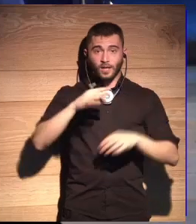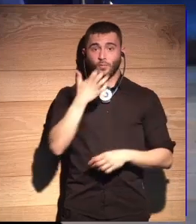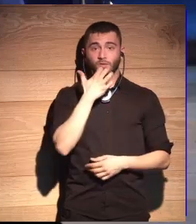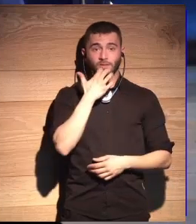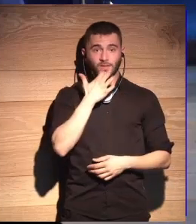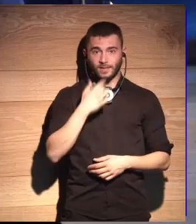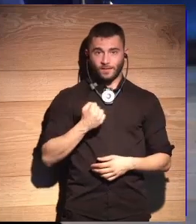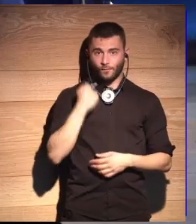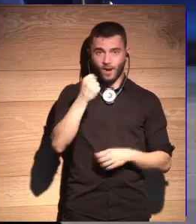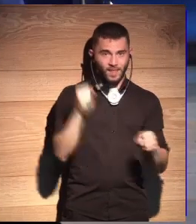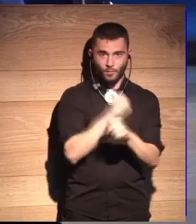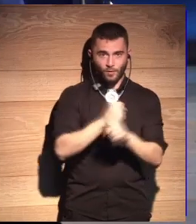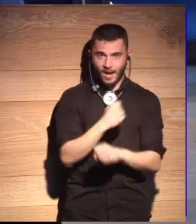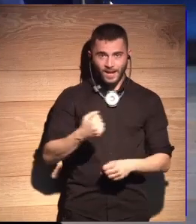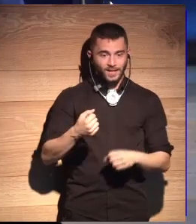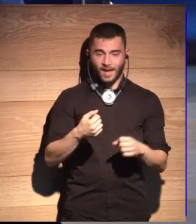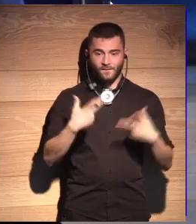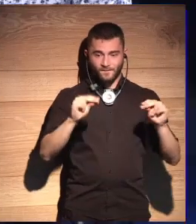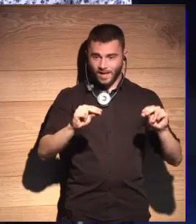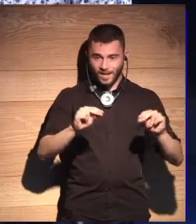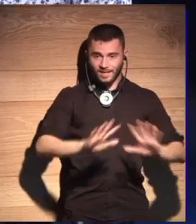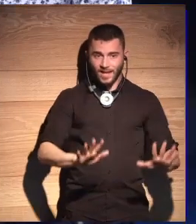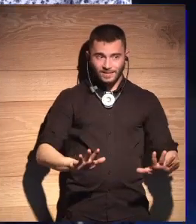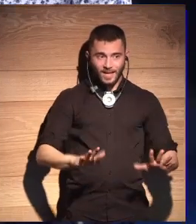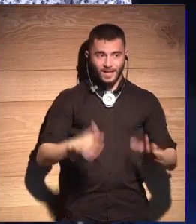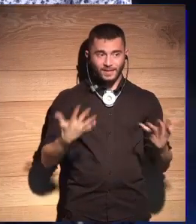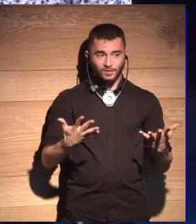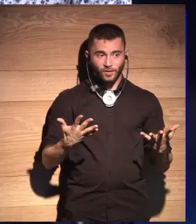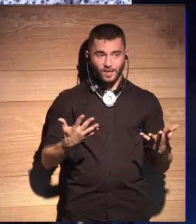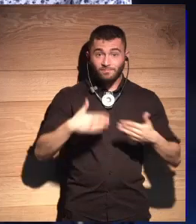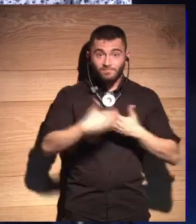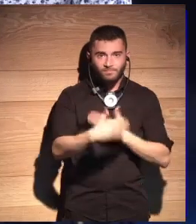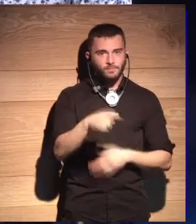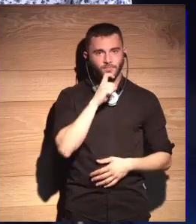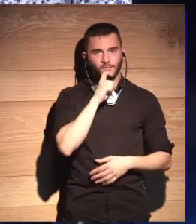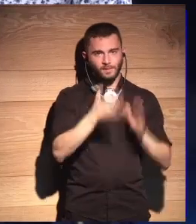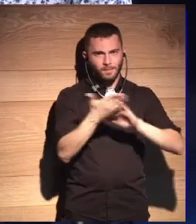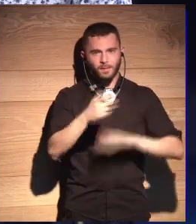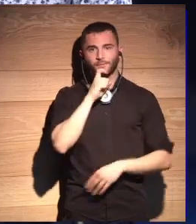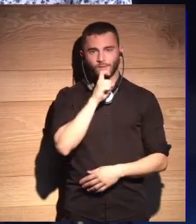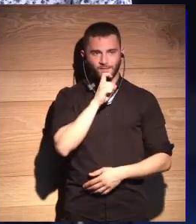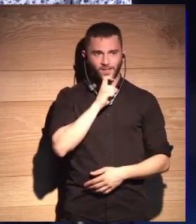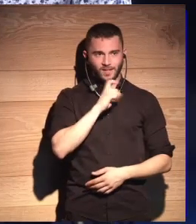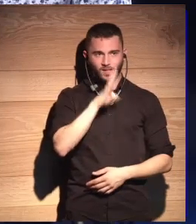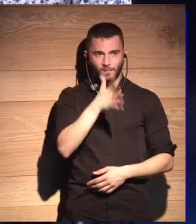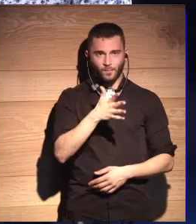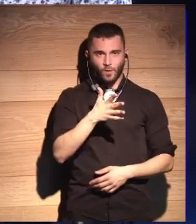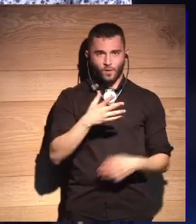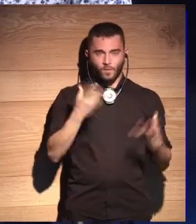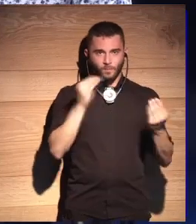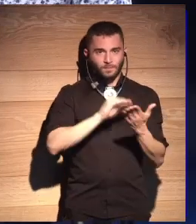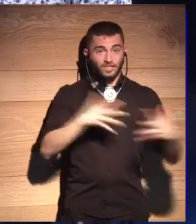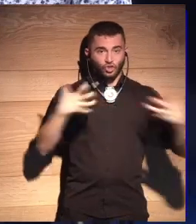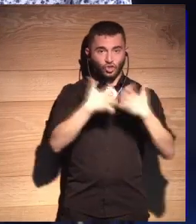we are choosing when we stop being a workforce is going to be very complicated. Why?